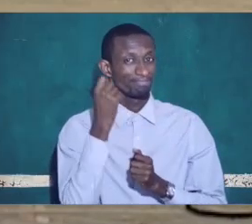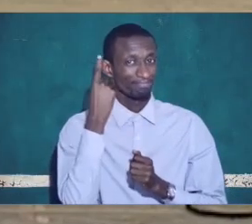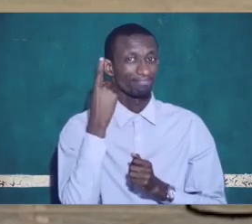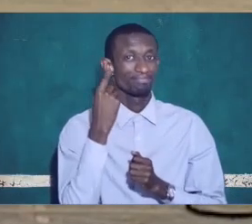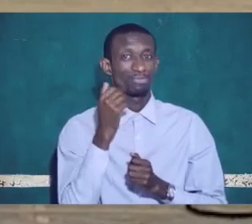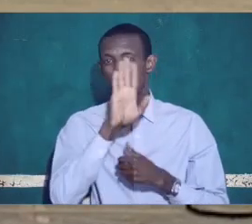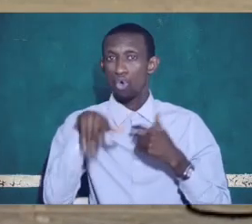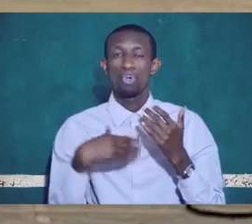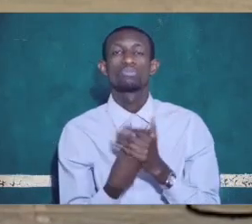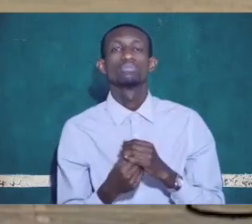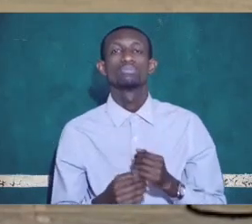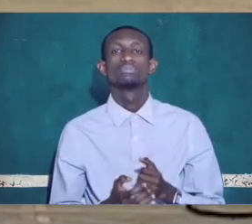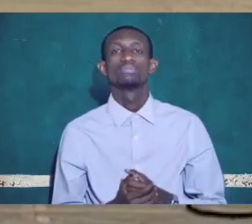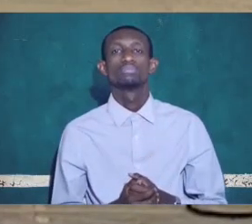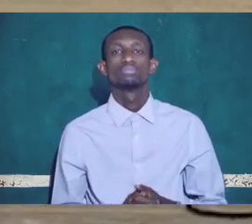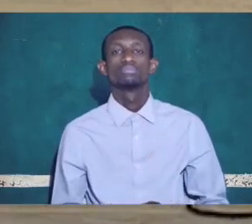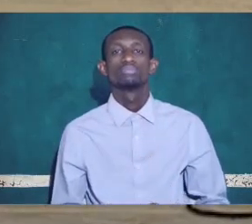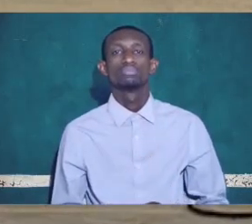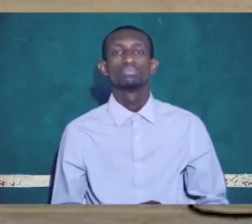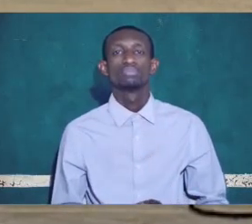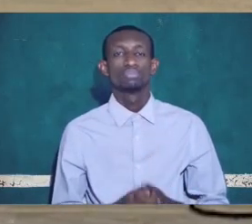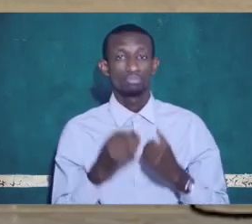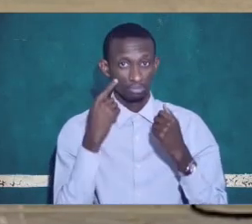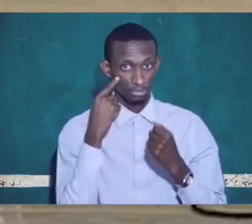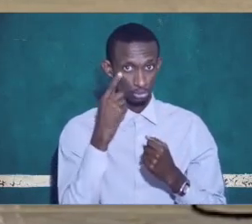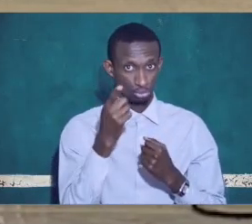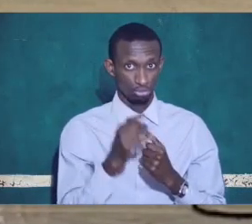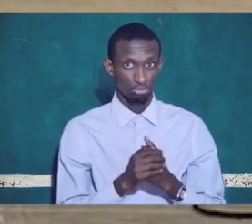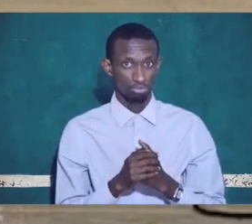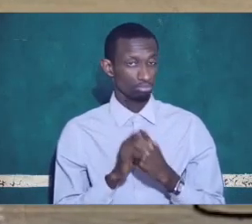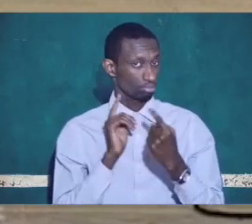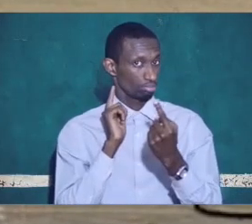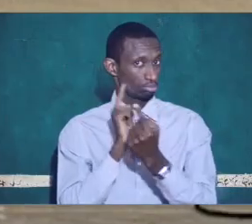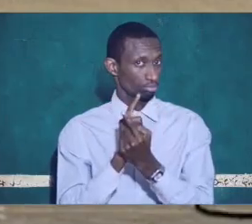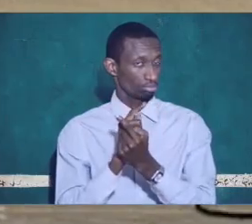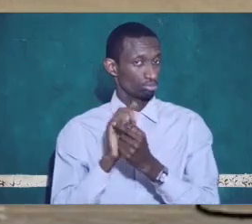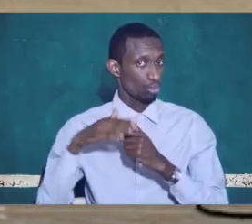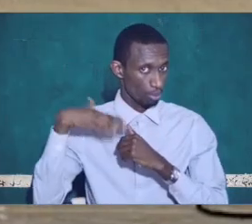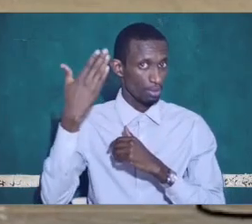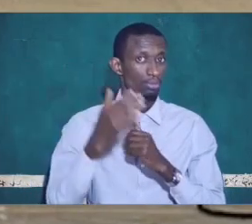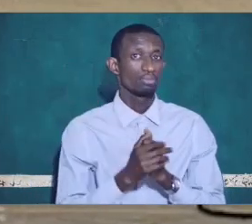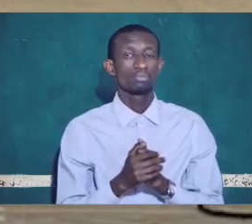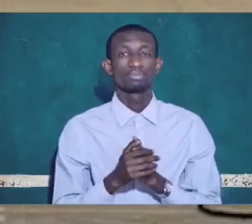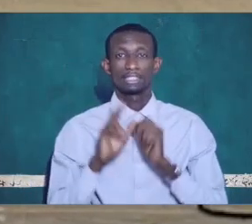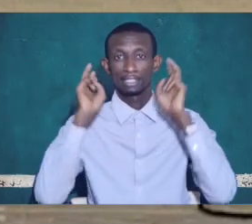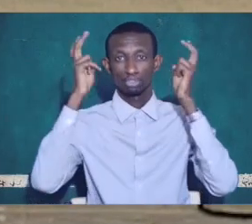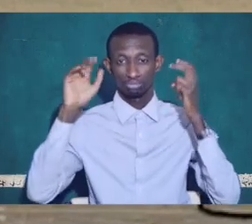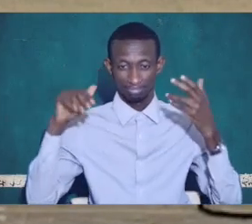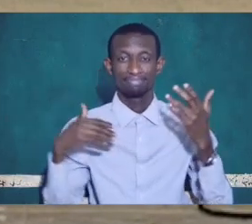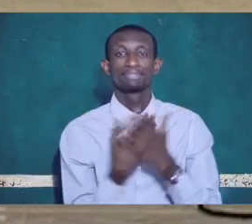understood everything. We will see each other next time with a new lesson.